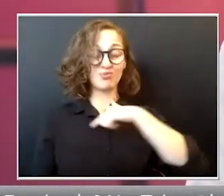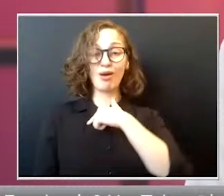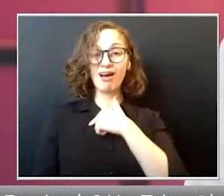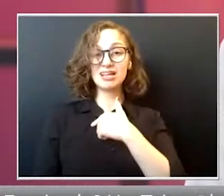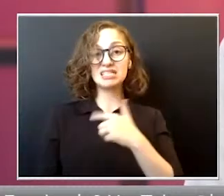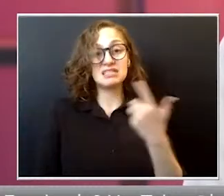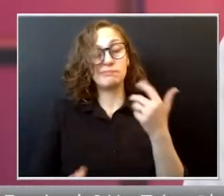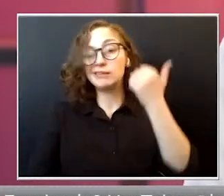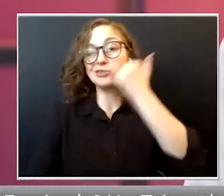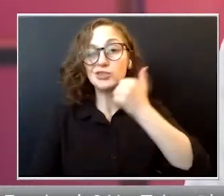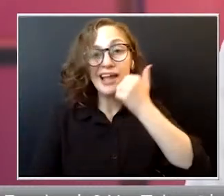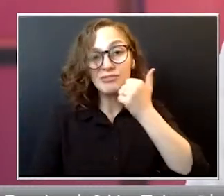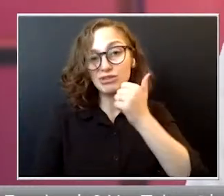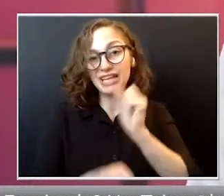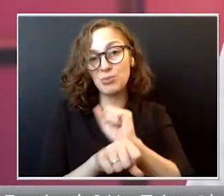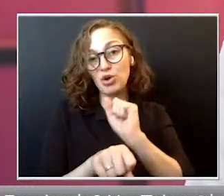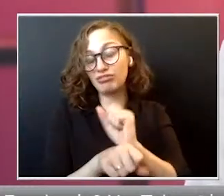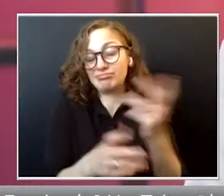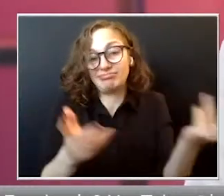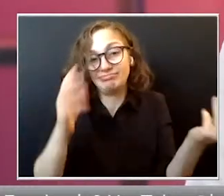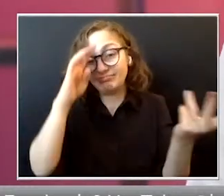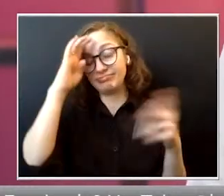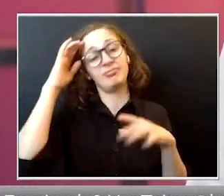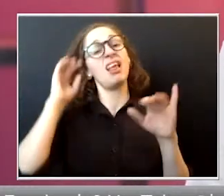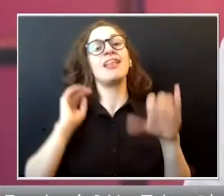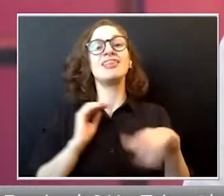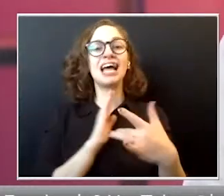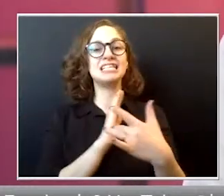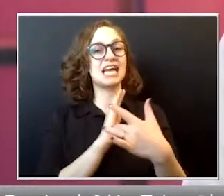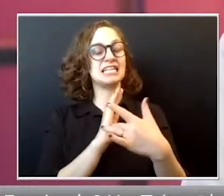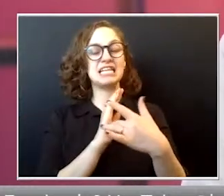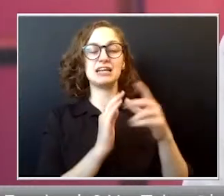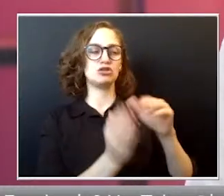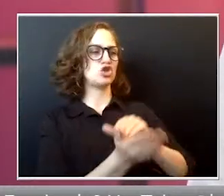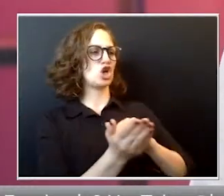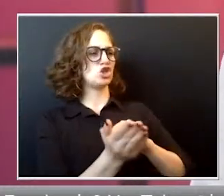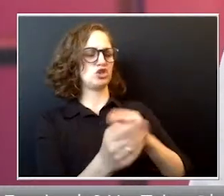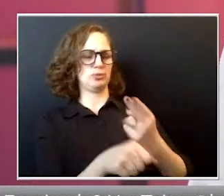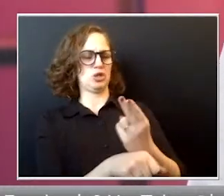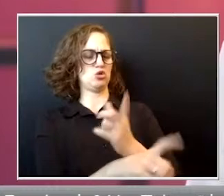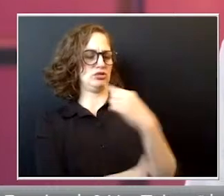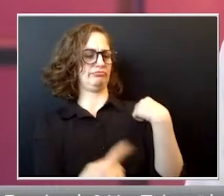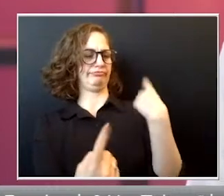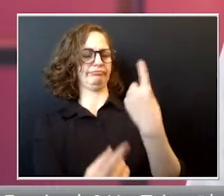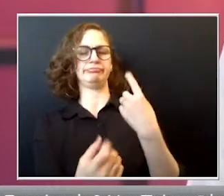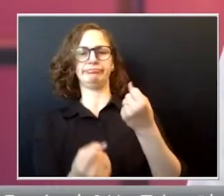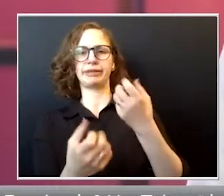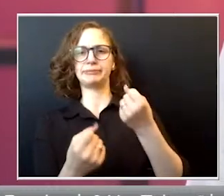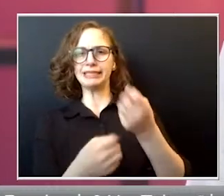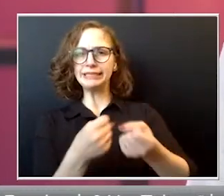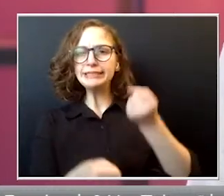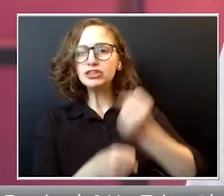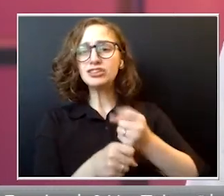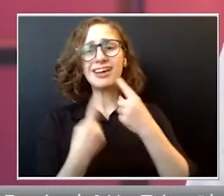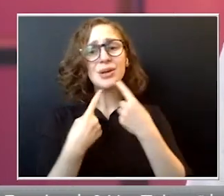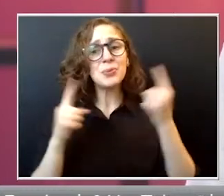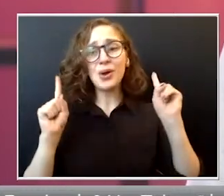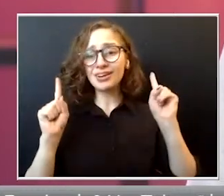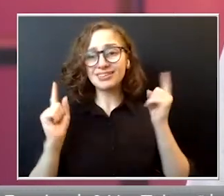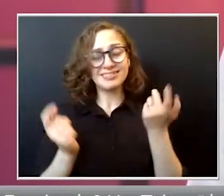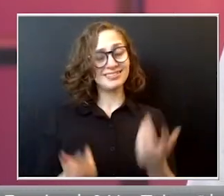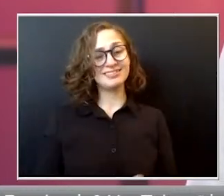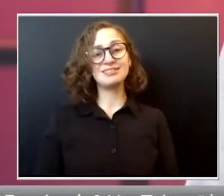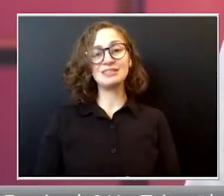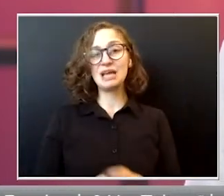It's a technique that's been practiced for decades, and it works. It's reproducible, and patients recover with